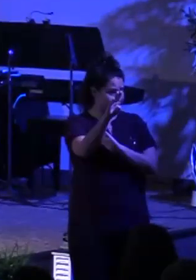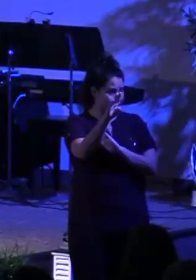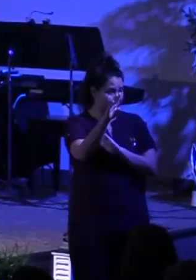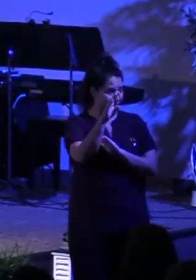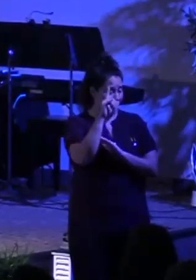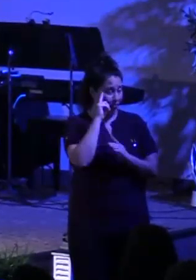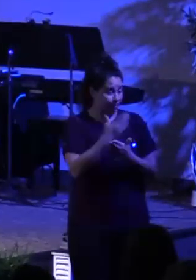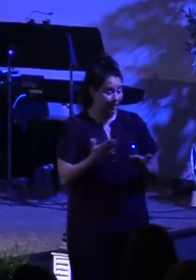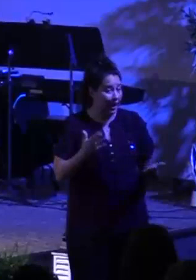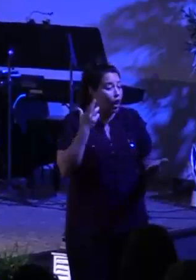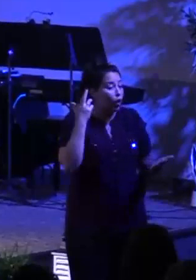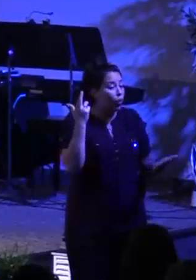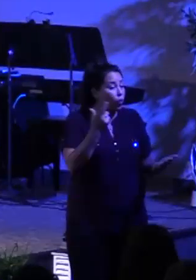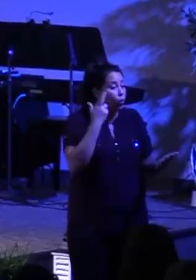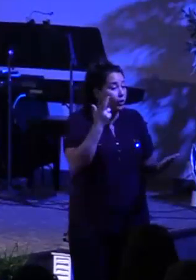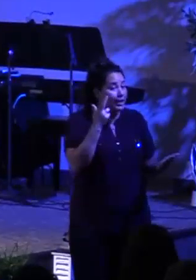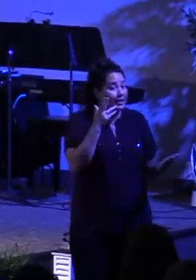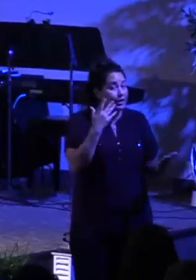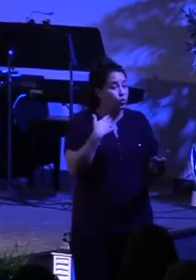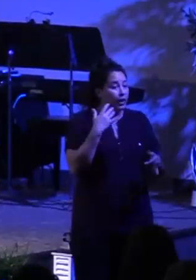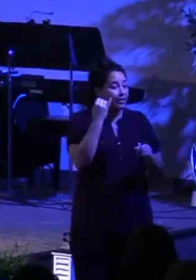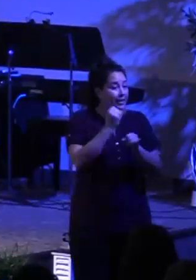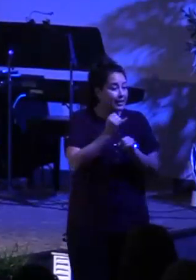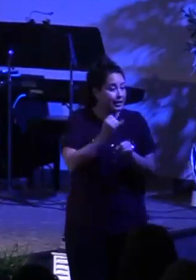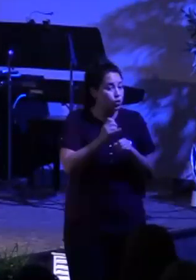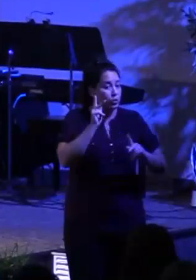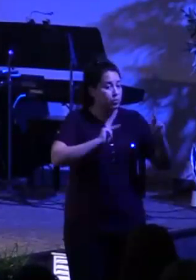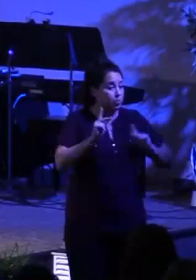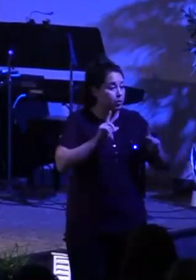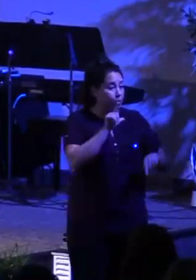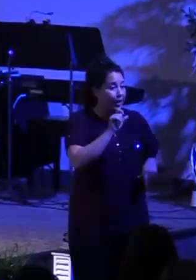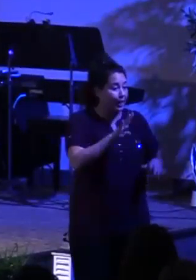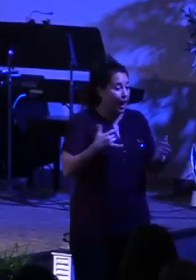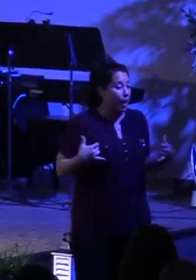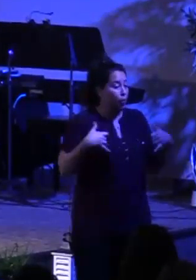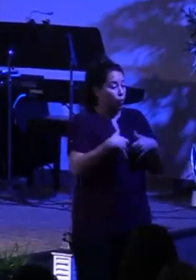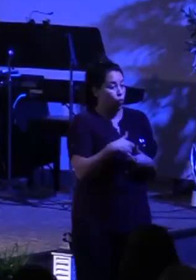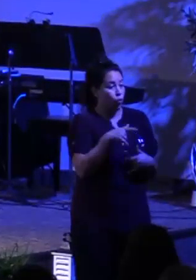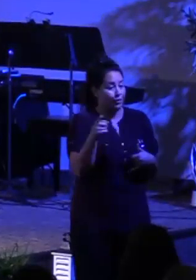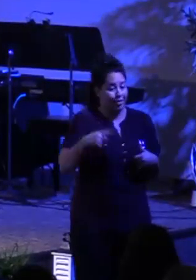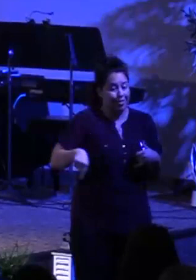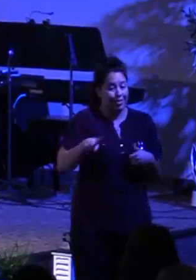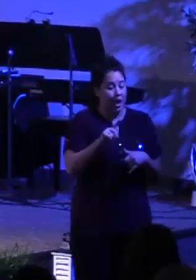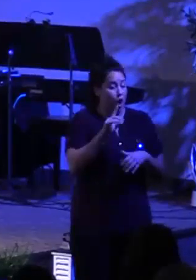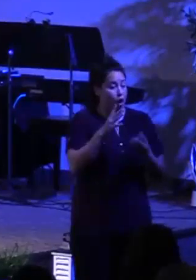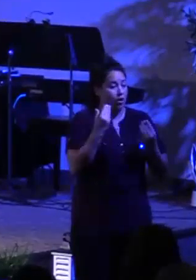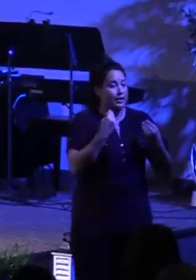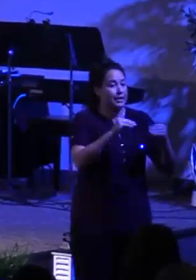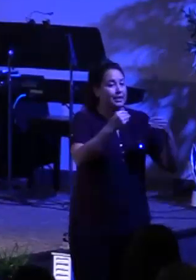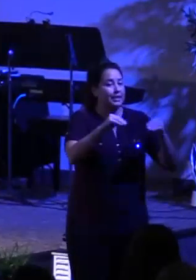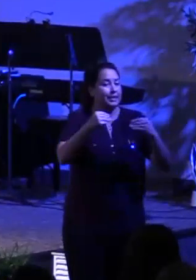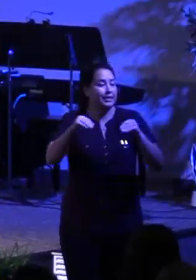because there are whole industries, people in lab coats selling us stuff because of